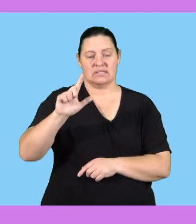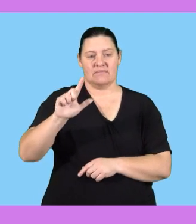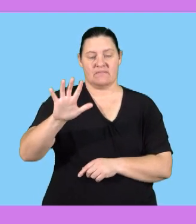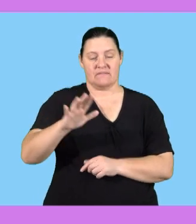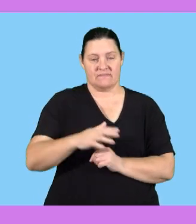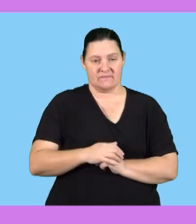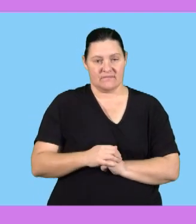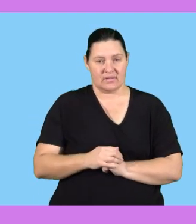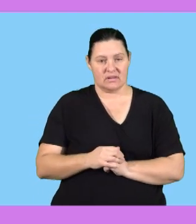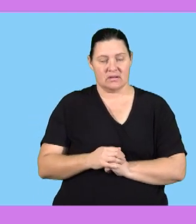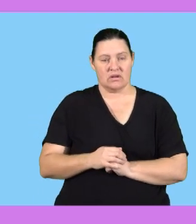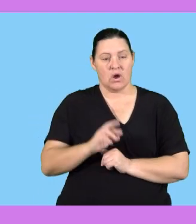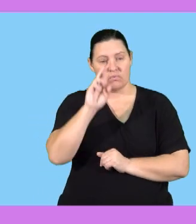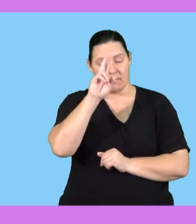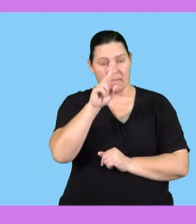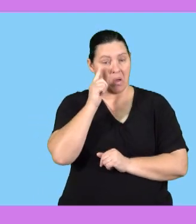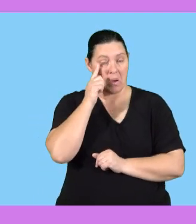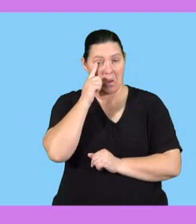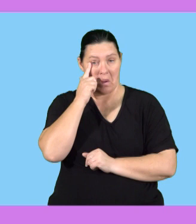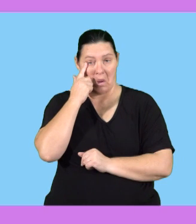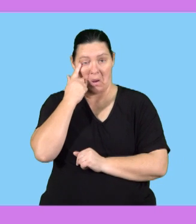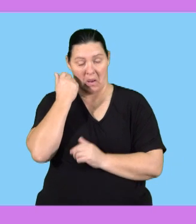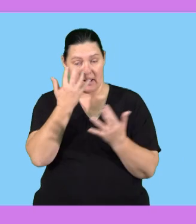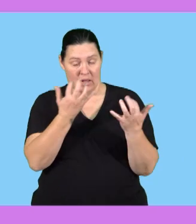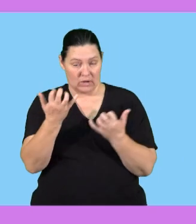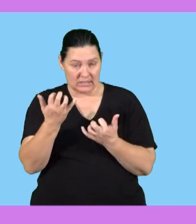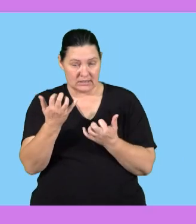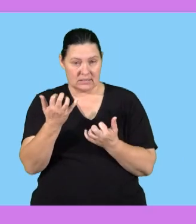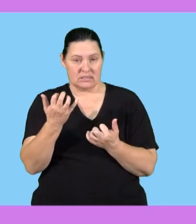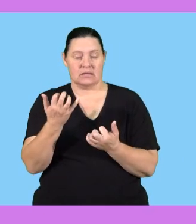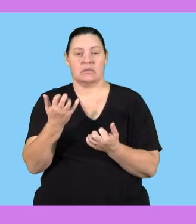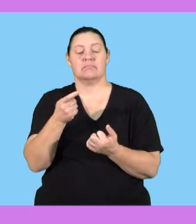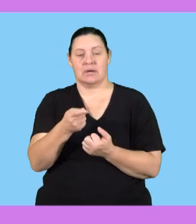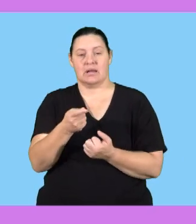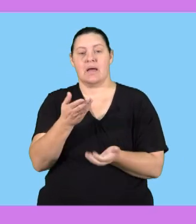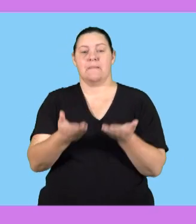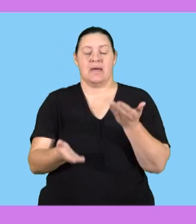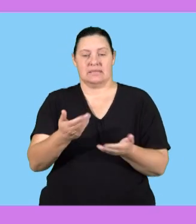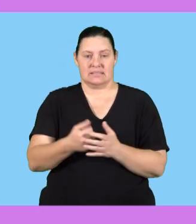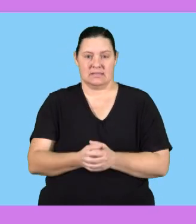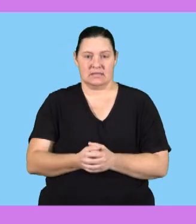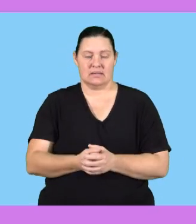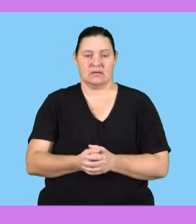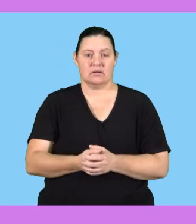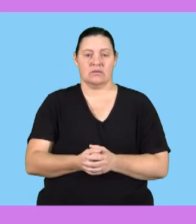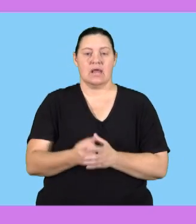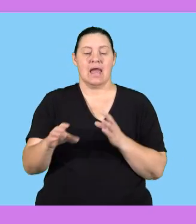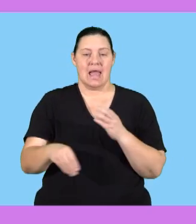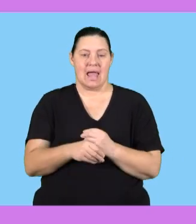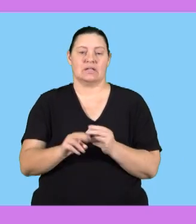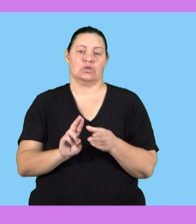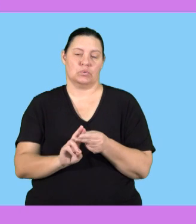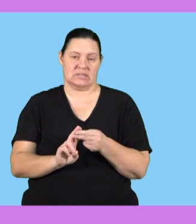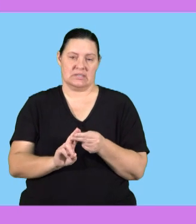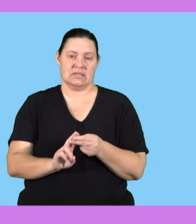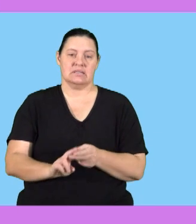72,075. Okay, and remember, what are we calculating now? We're calculating the mass. So therefore, remember to add your unit,